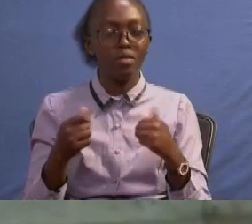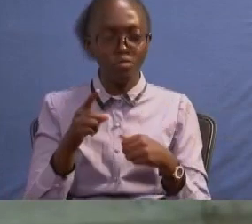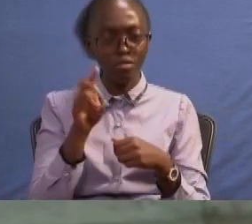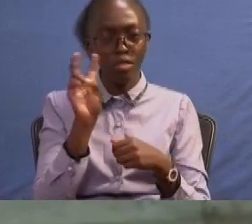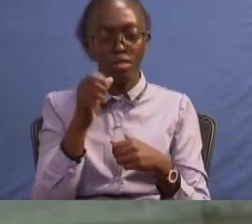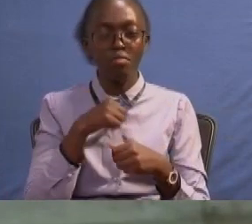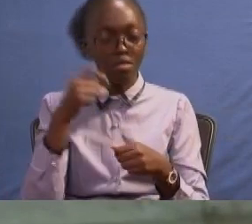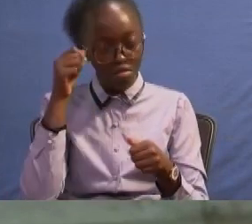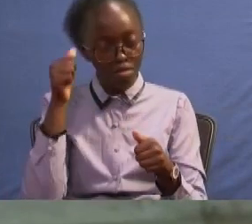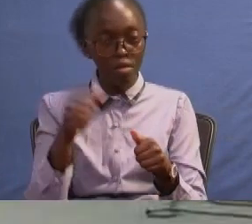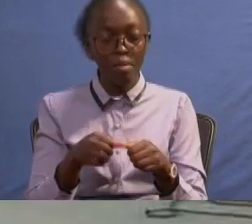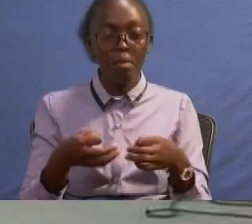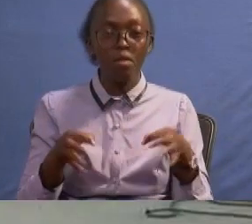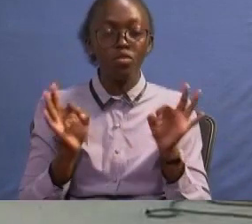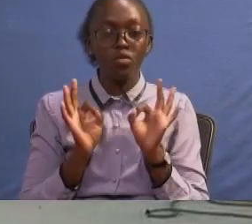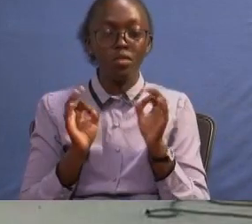And that's where I got